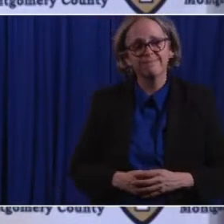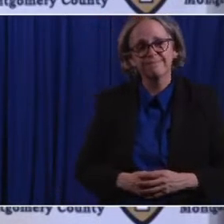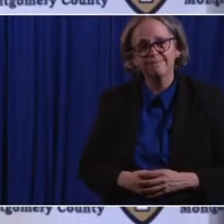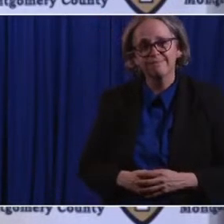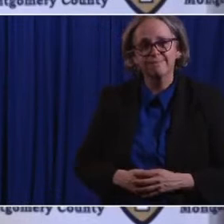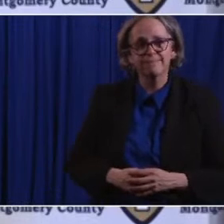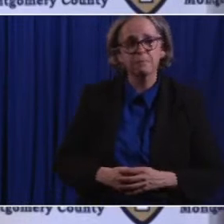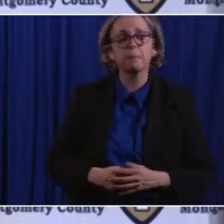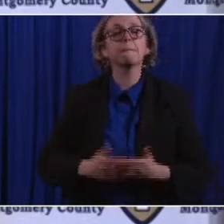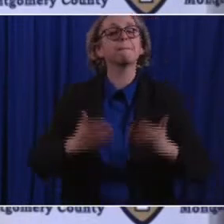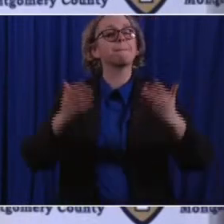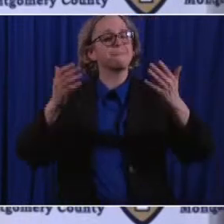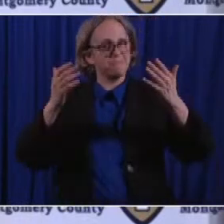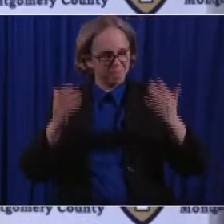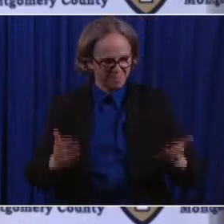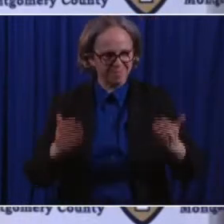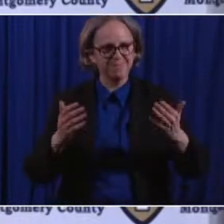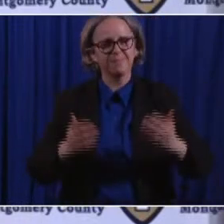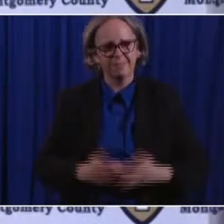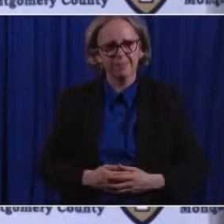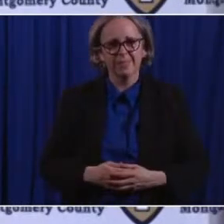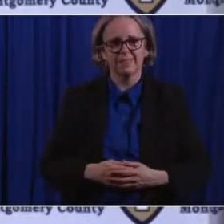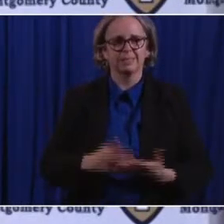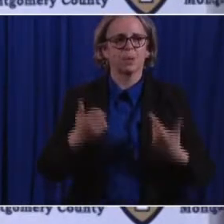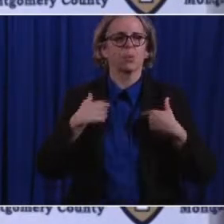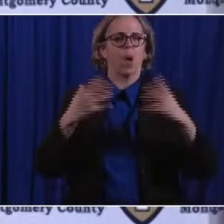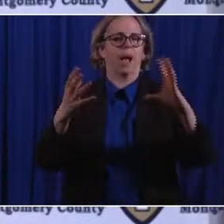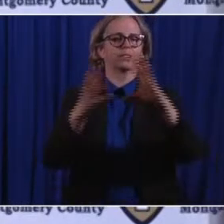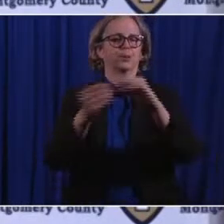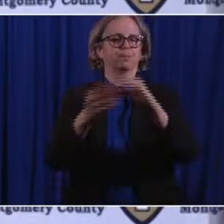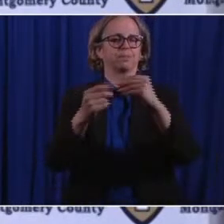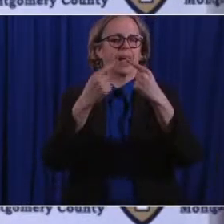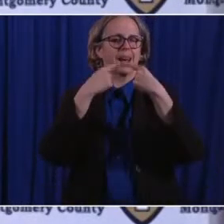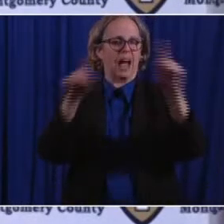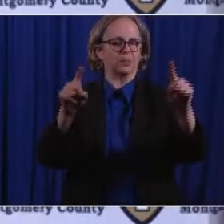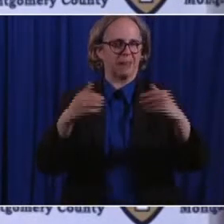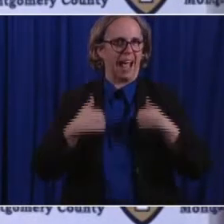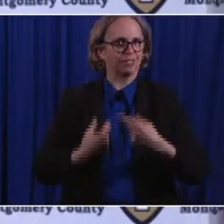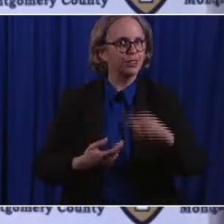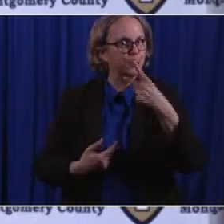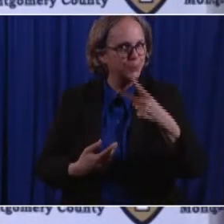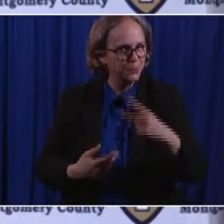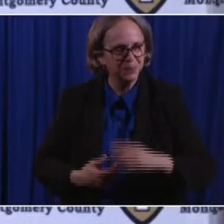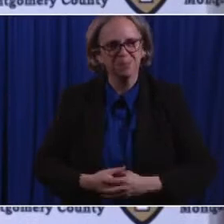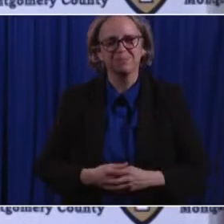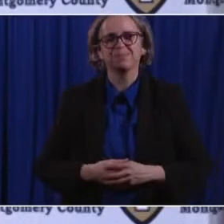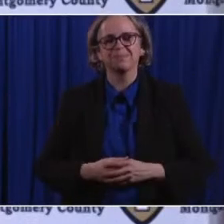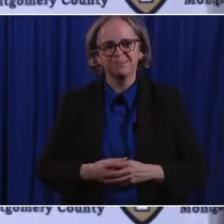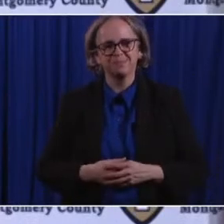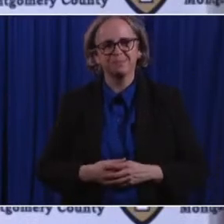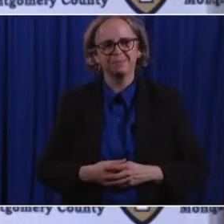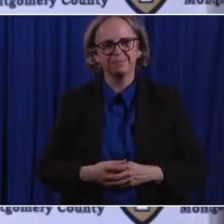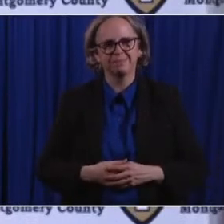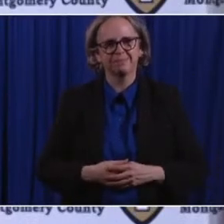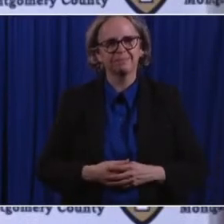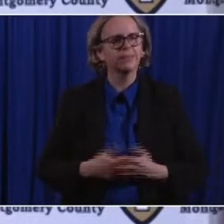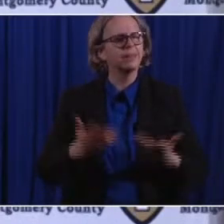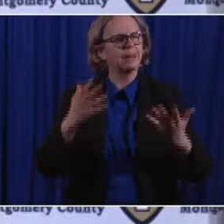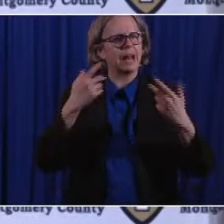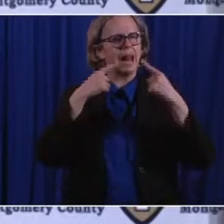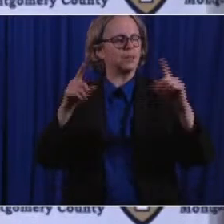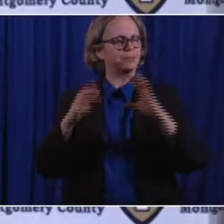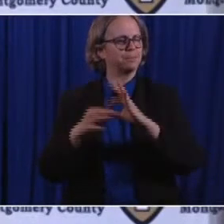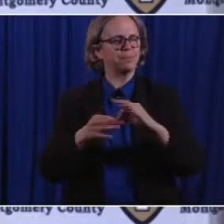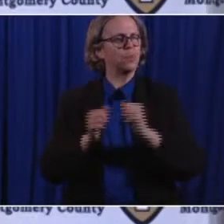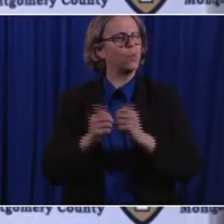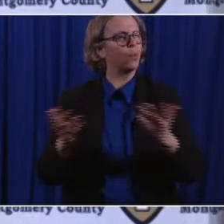We have 2 new announcements in regard to the deployment of the